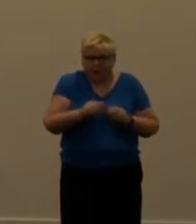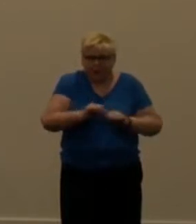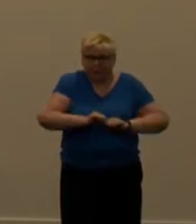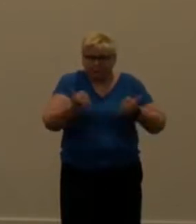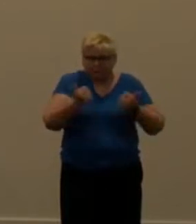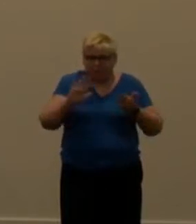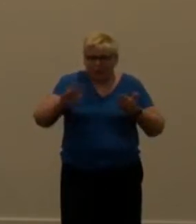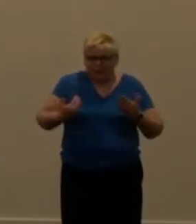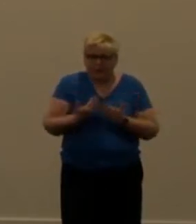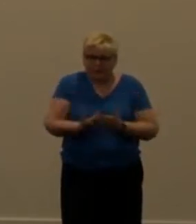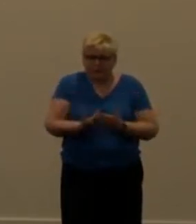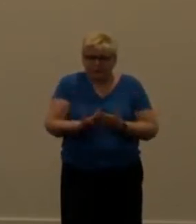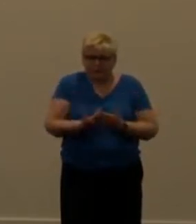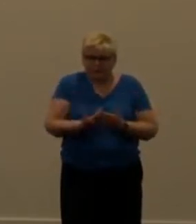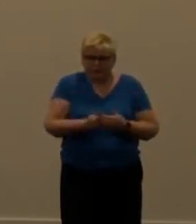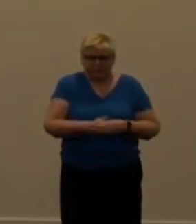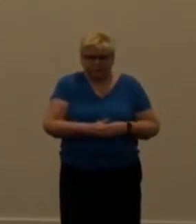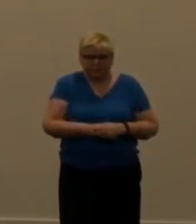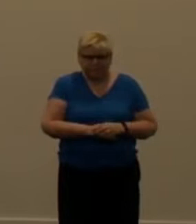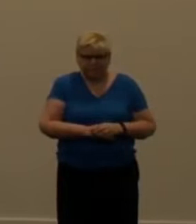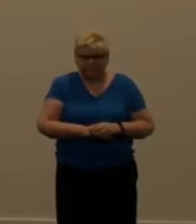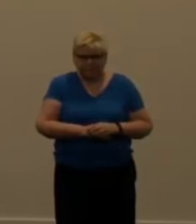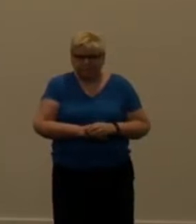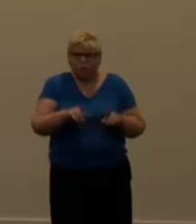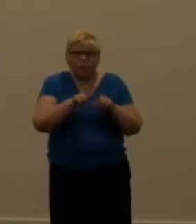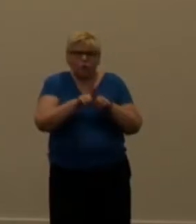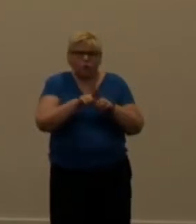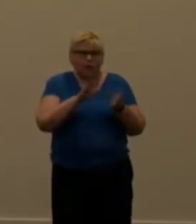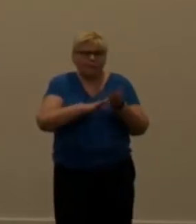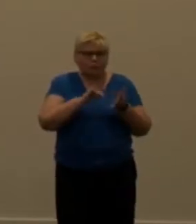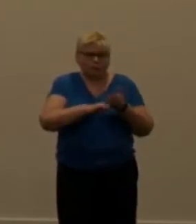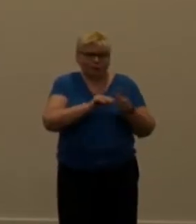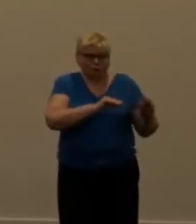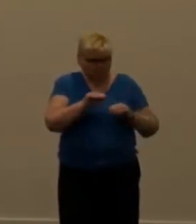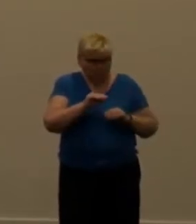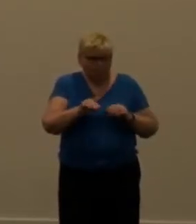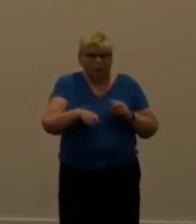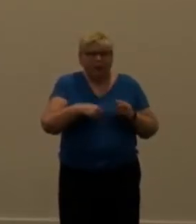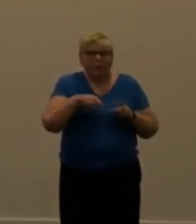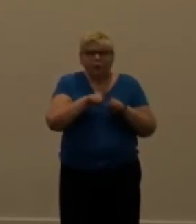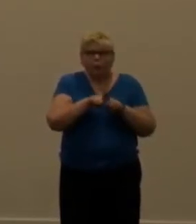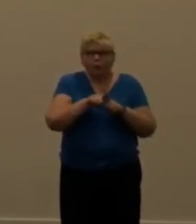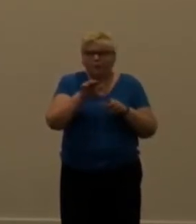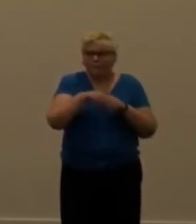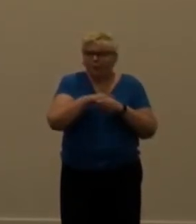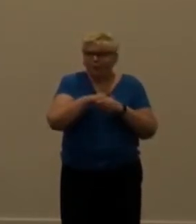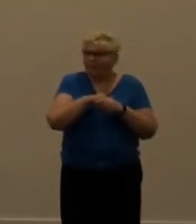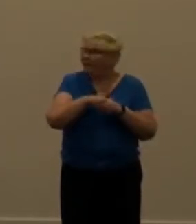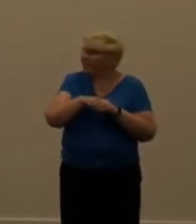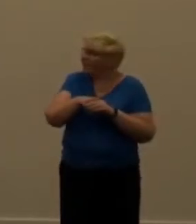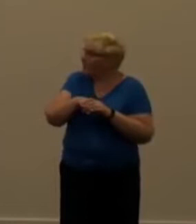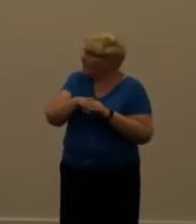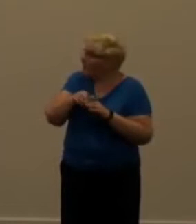kind of problems anymore. So I'm also a Microsoft certified trainer. I'm also a member of kind of an open